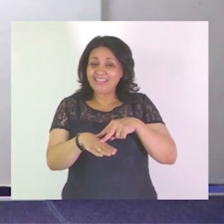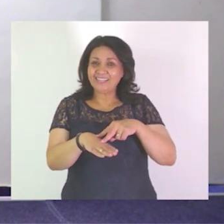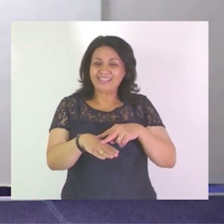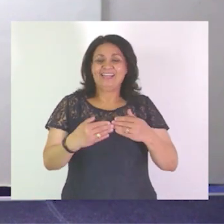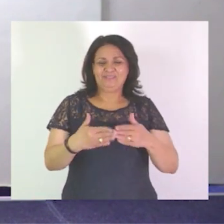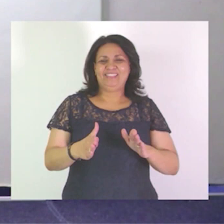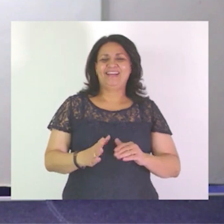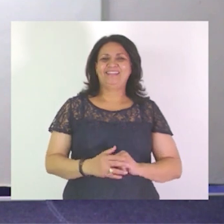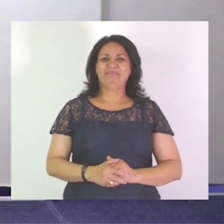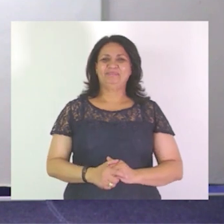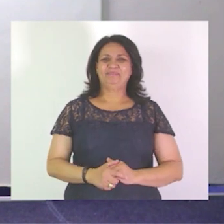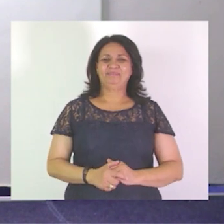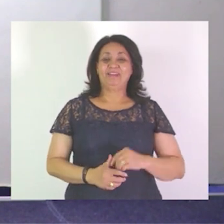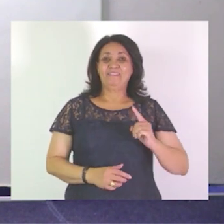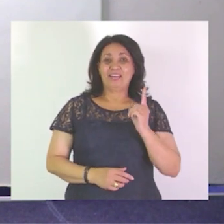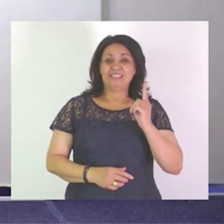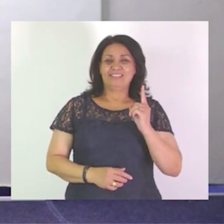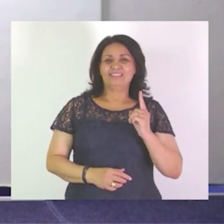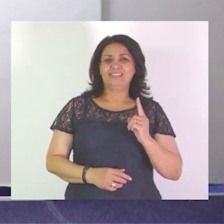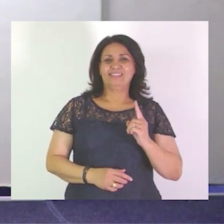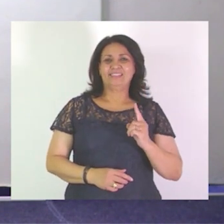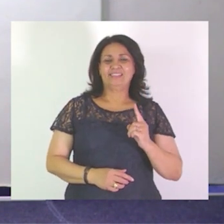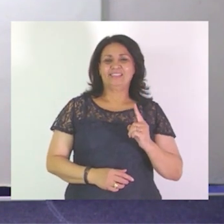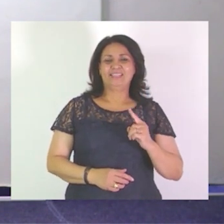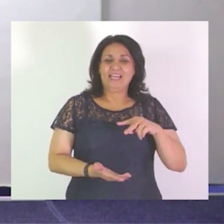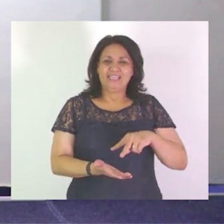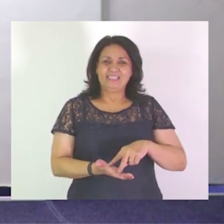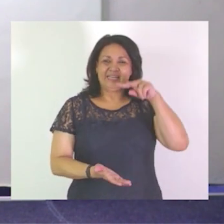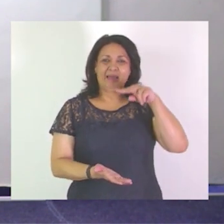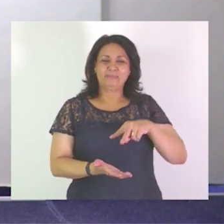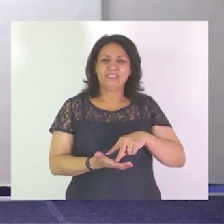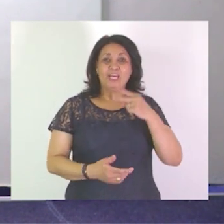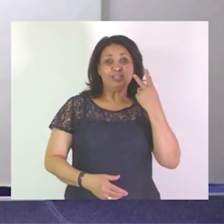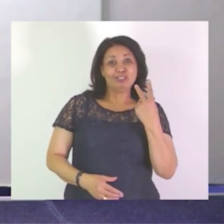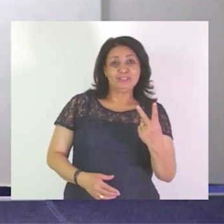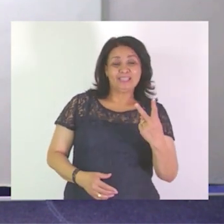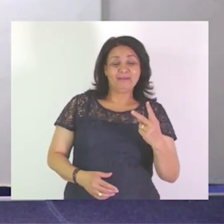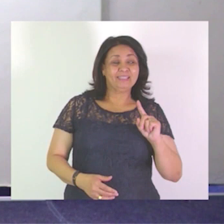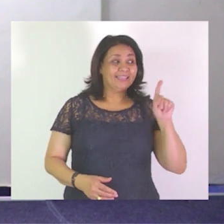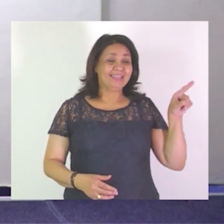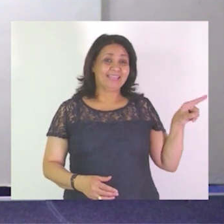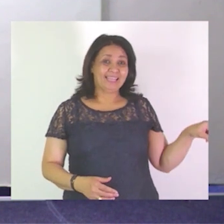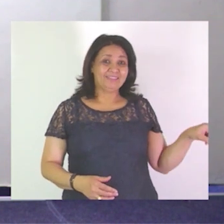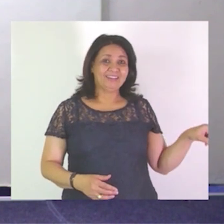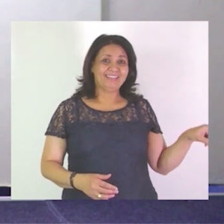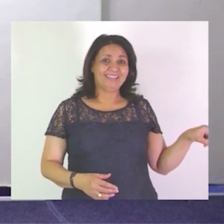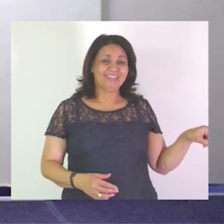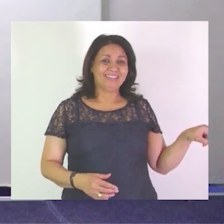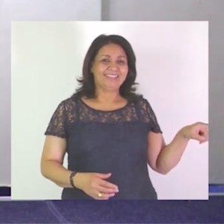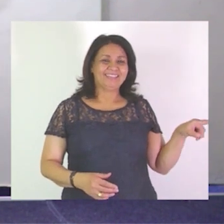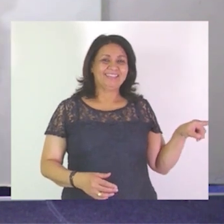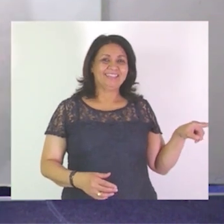good. So the first one, I want you to jump 2 times this way.